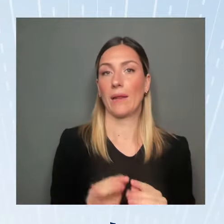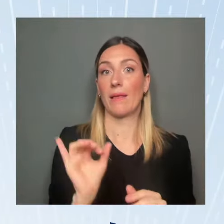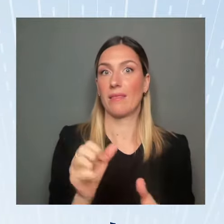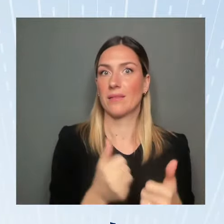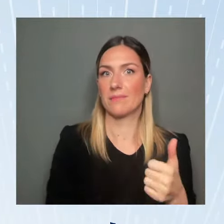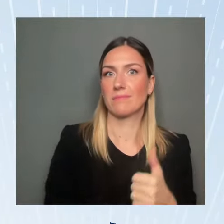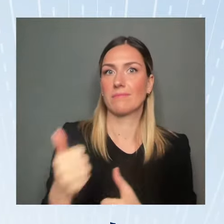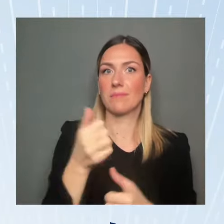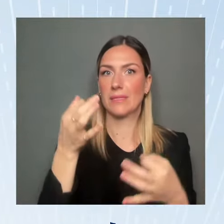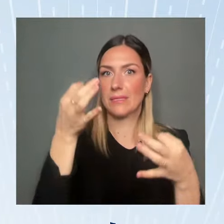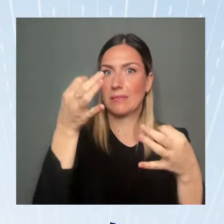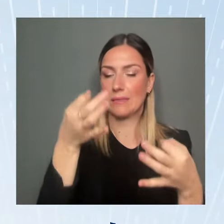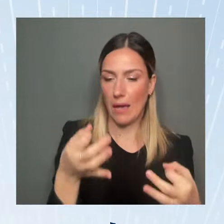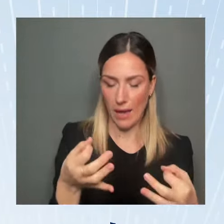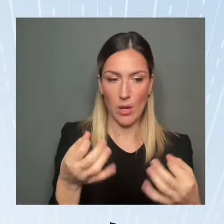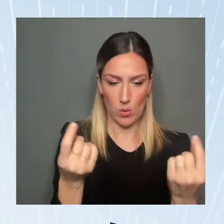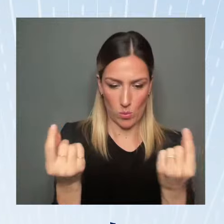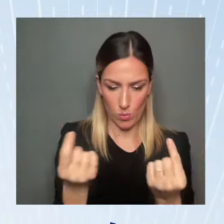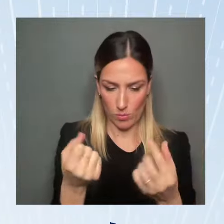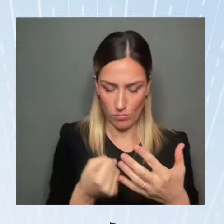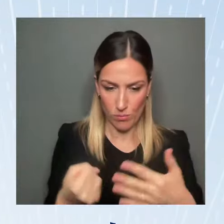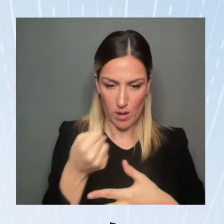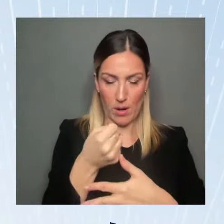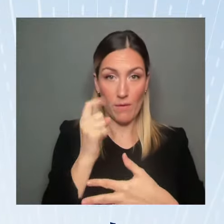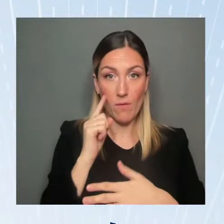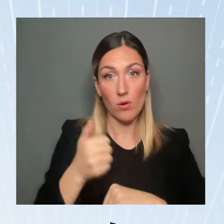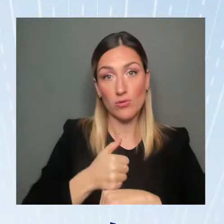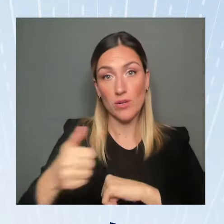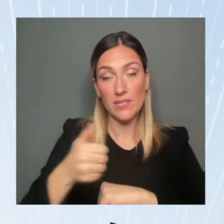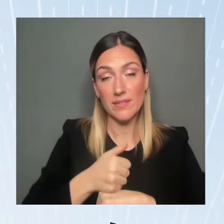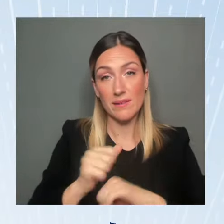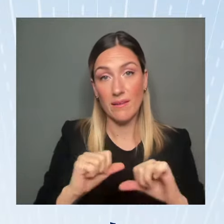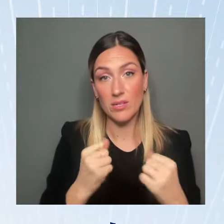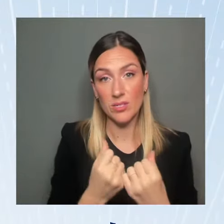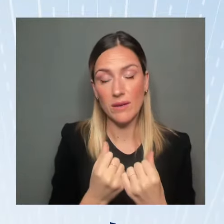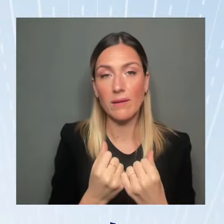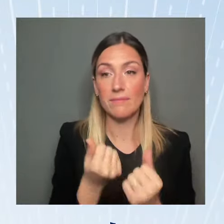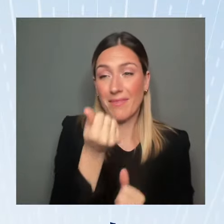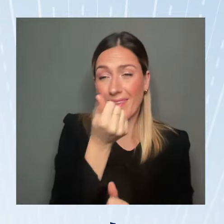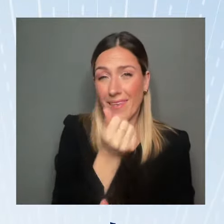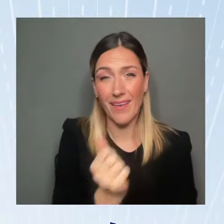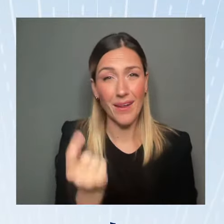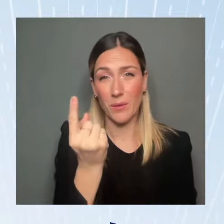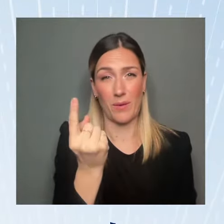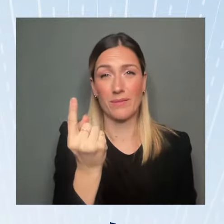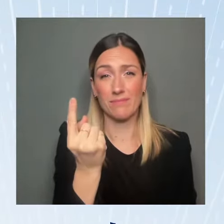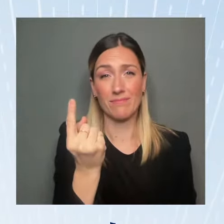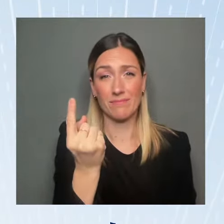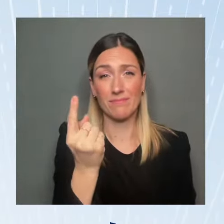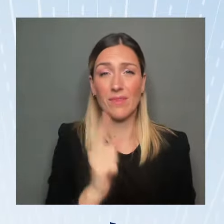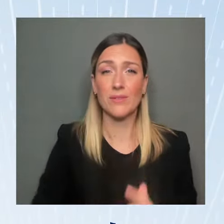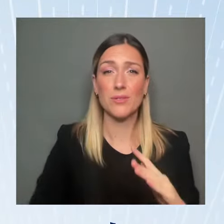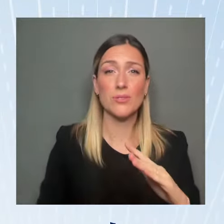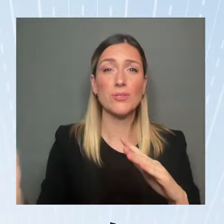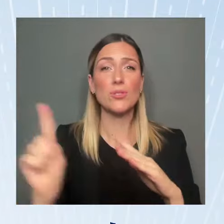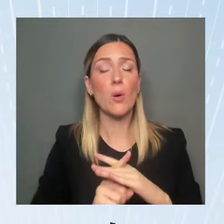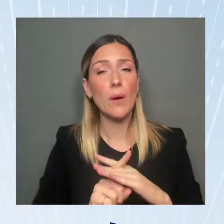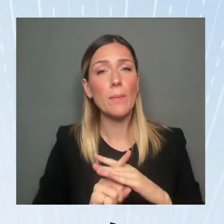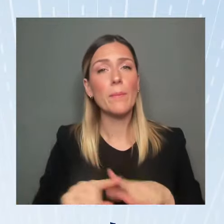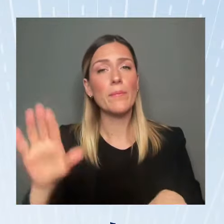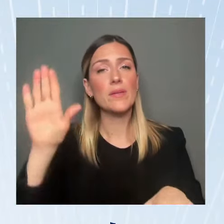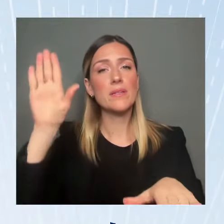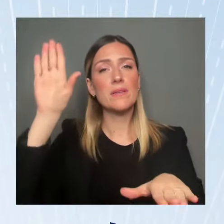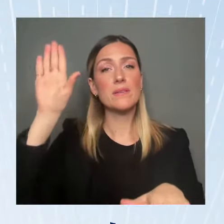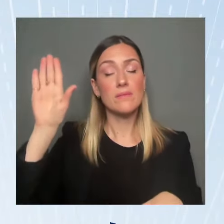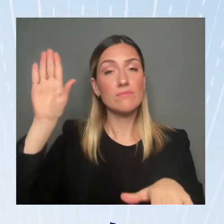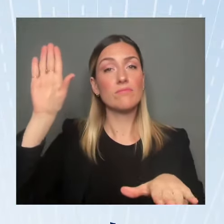decides the priorities of a transit agency. Often anybody can appear and testify or have